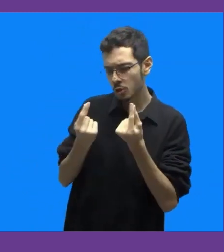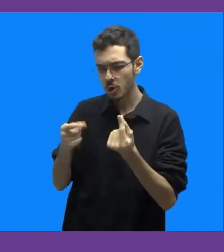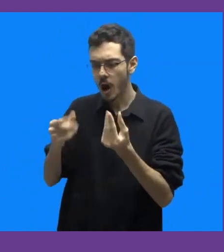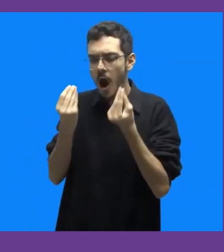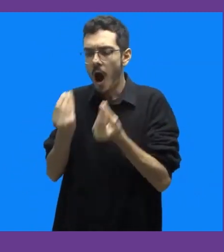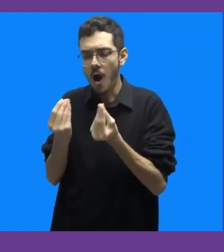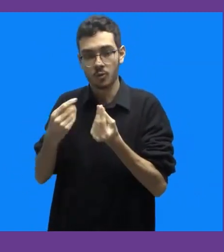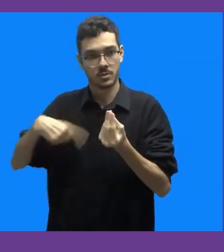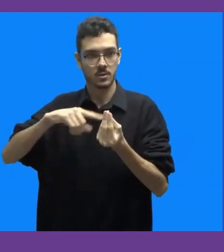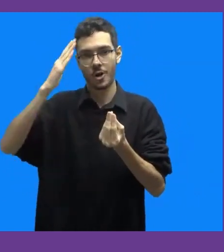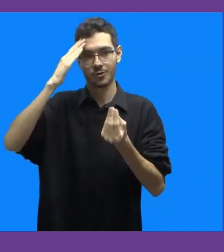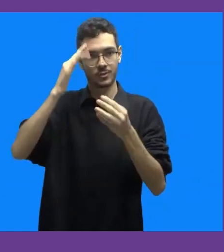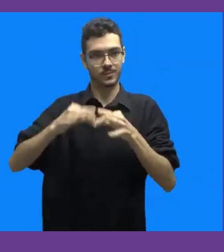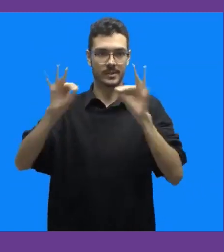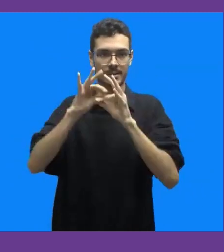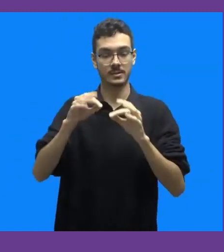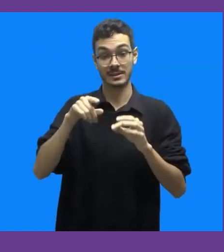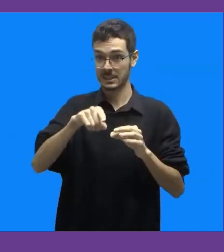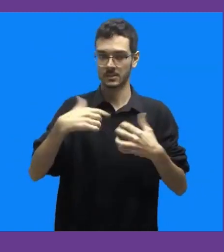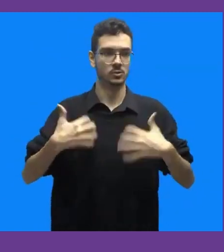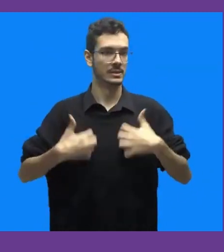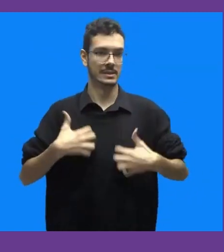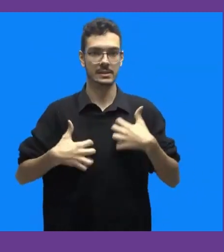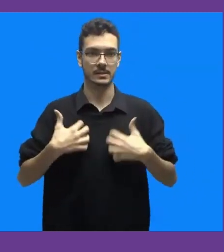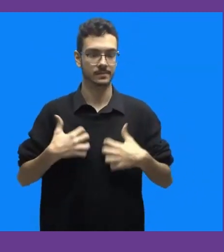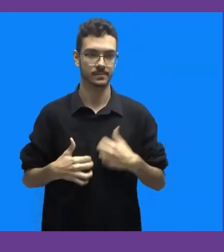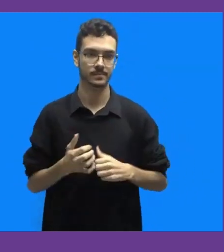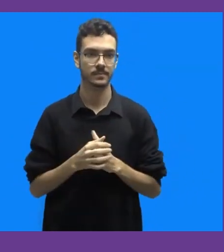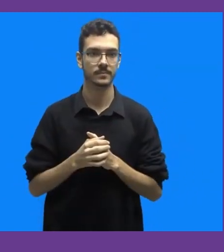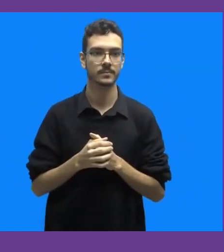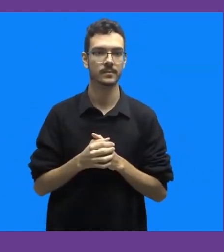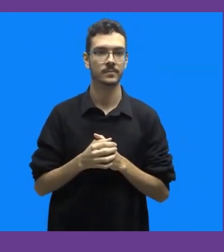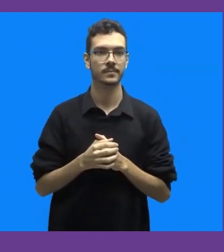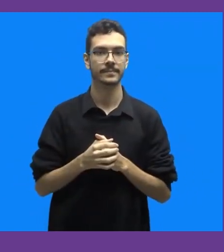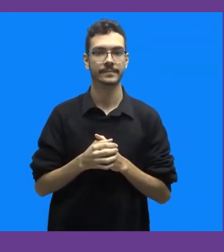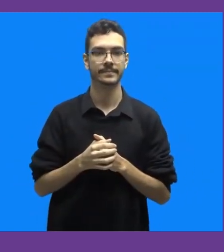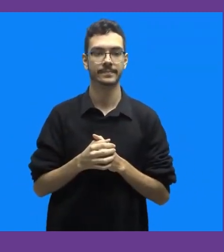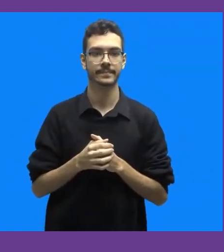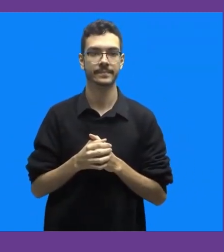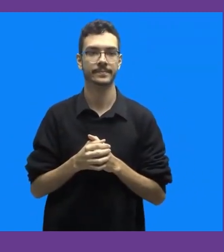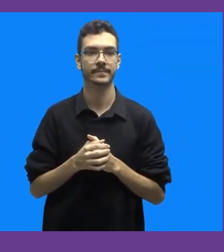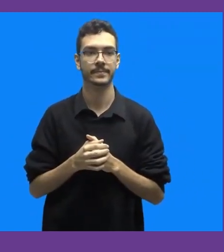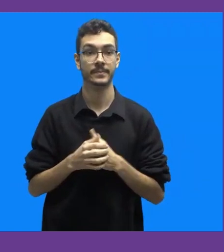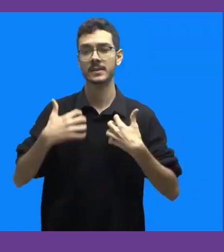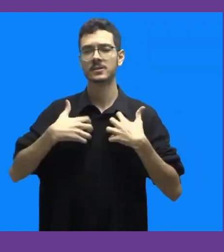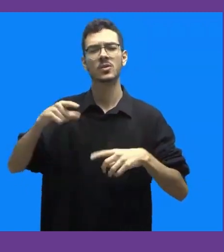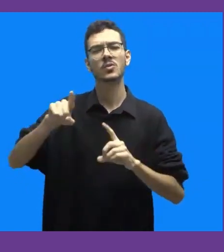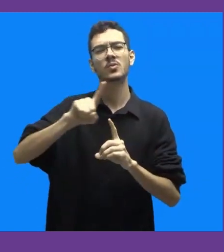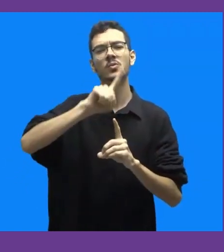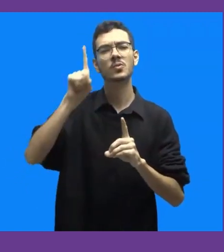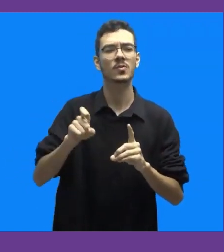So it is really interesting. The effective part of all of this,